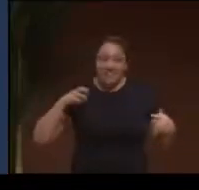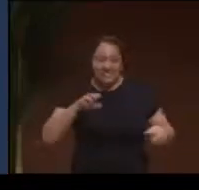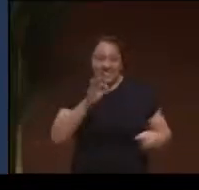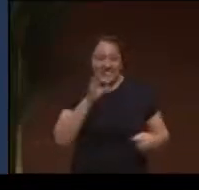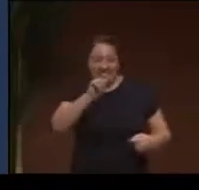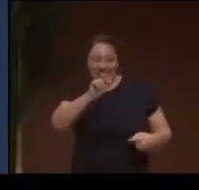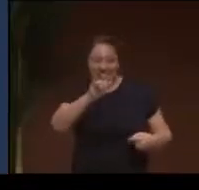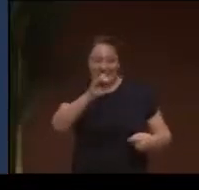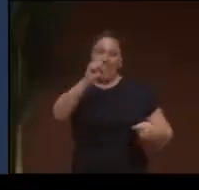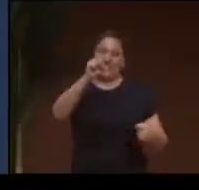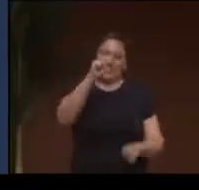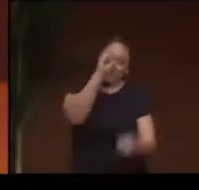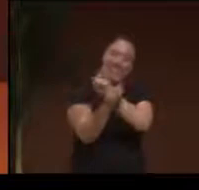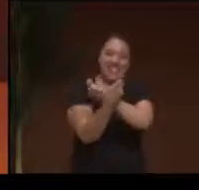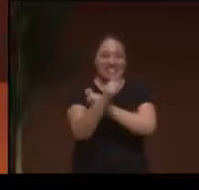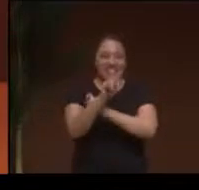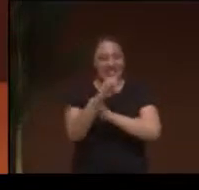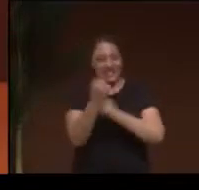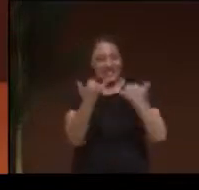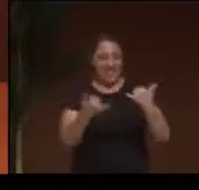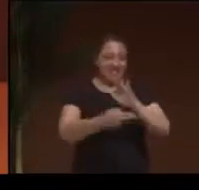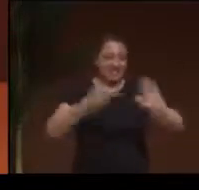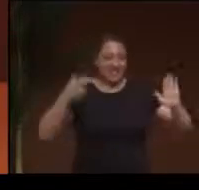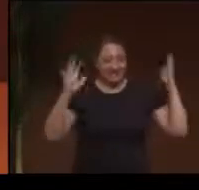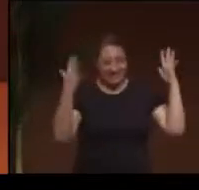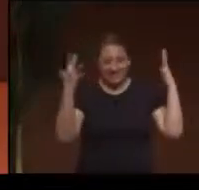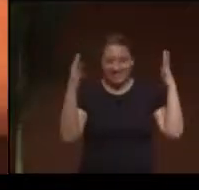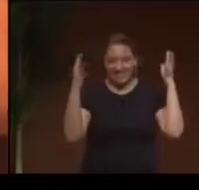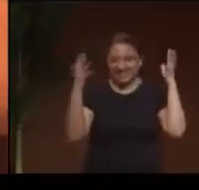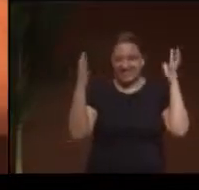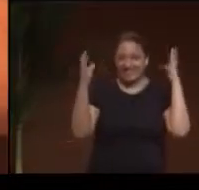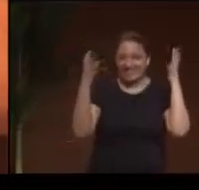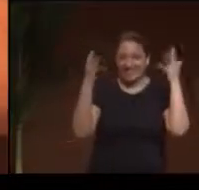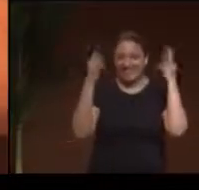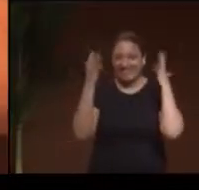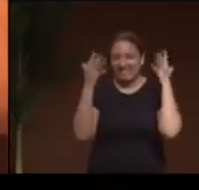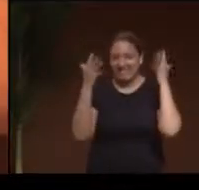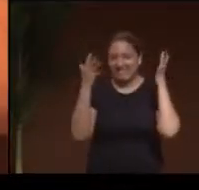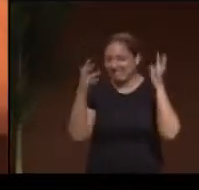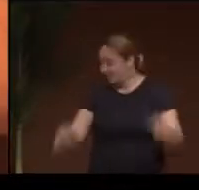Tainos now. This was progress. It was progress.